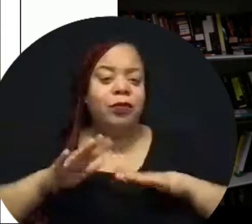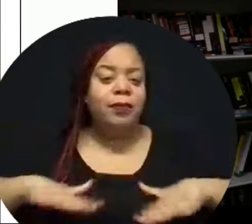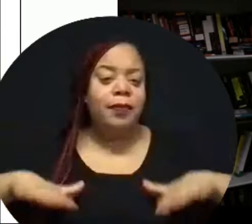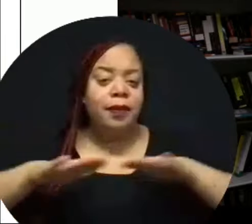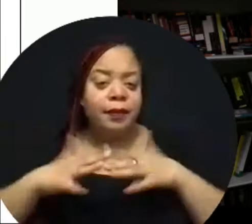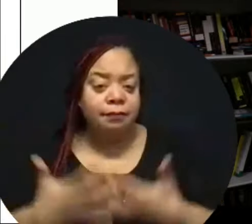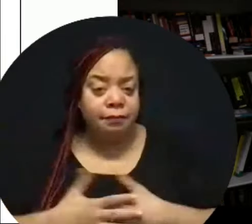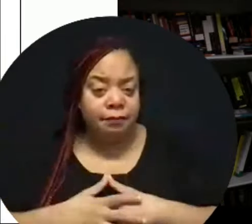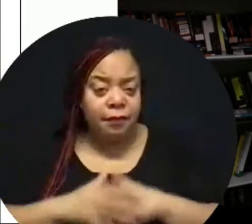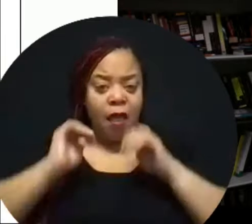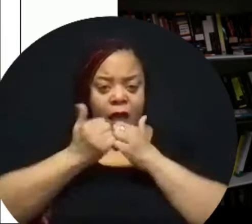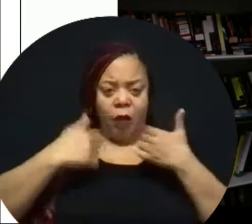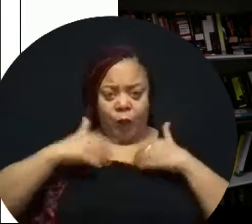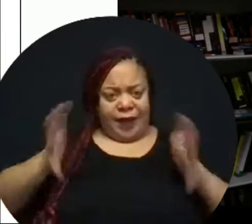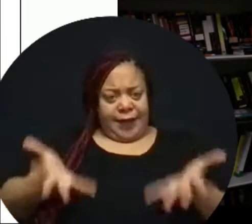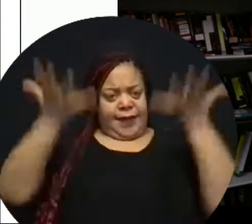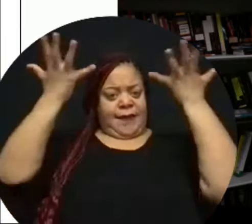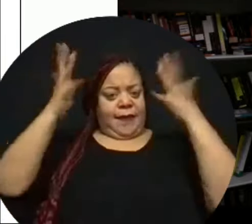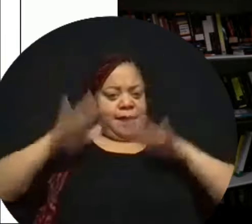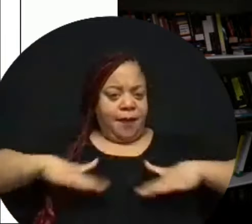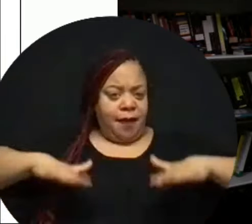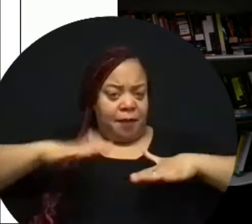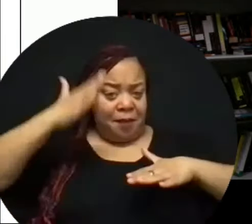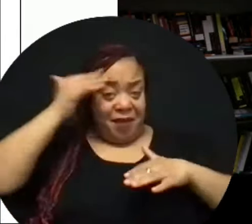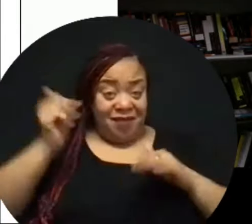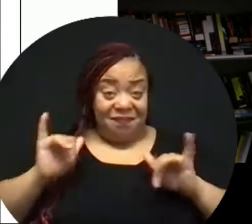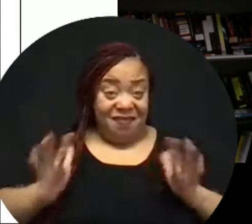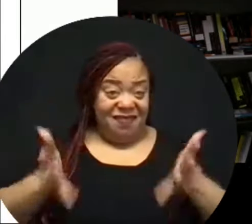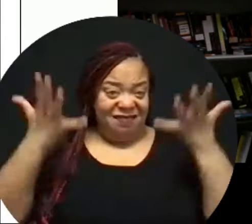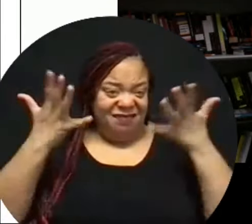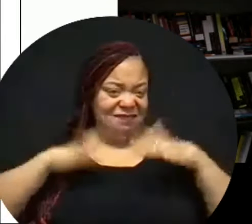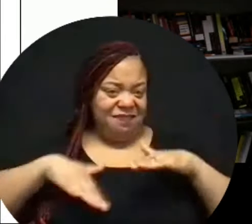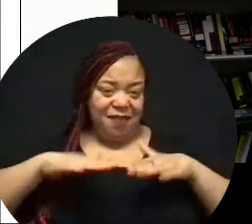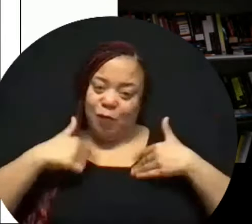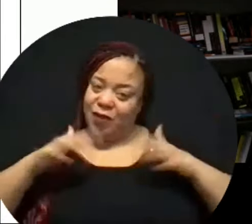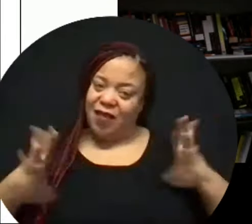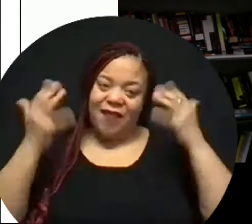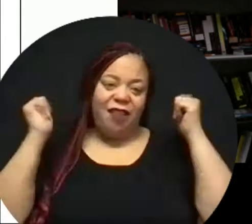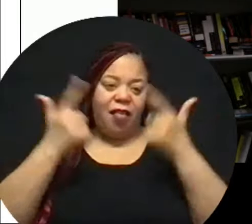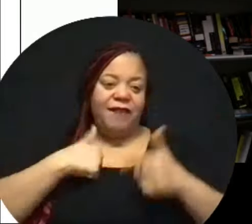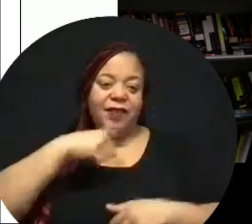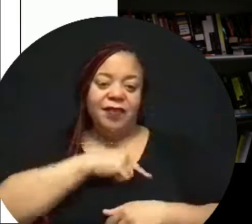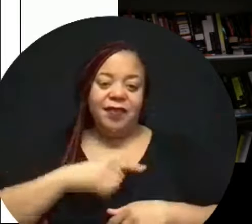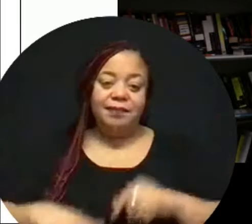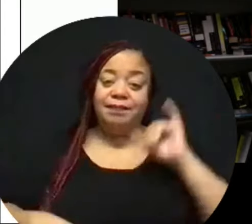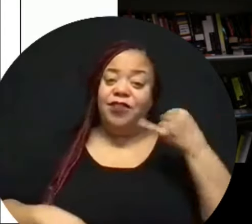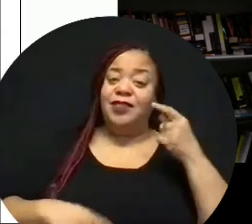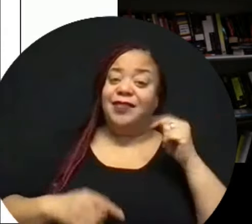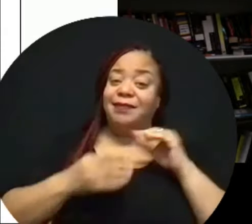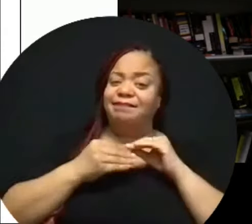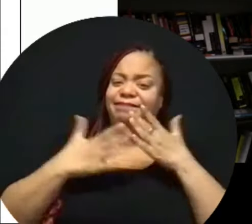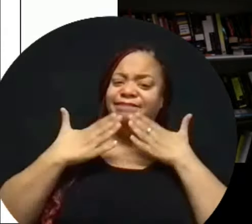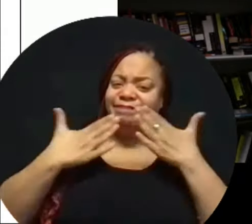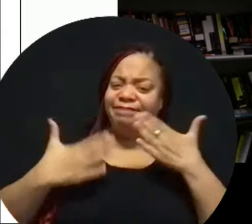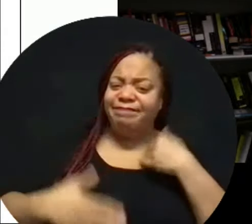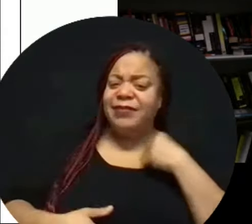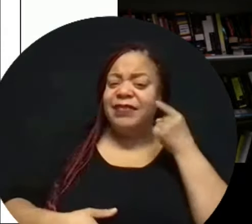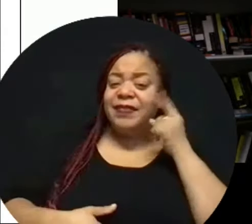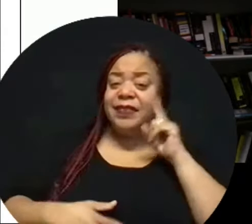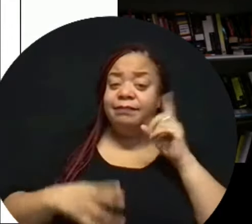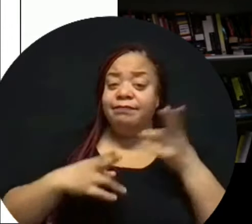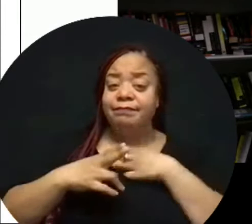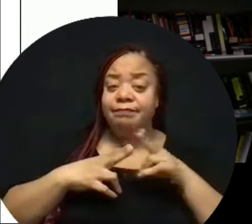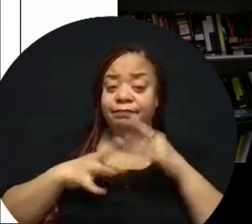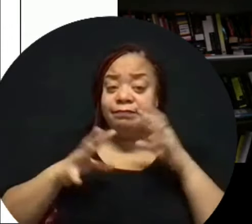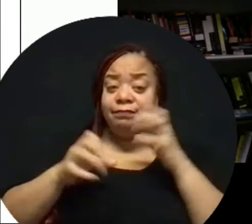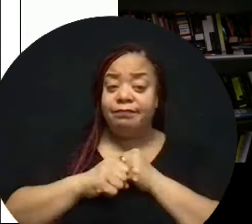they have to tack to everyday actions and our tactics to get in there. And I think, again, I want to hold out the metaphor, even though I don't